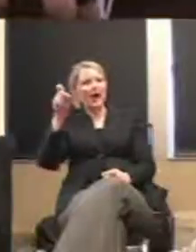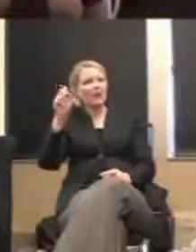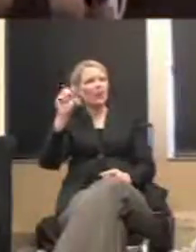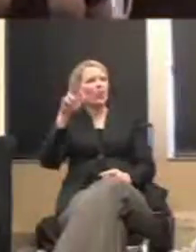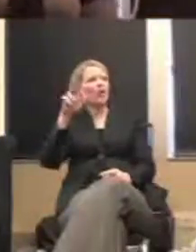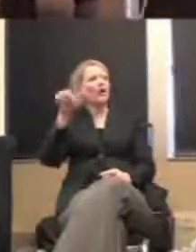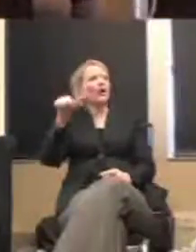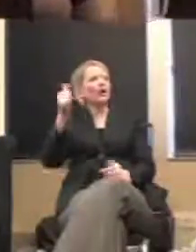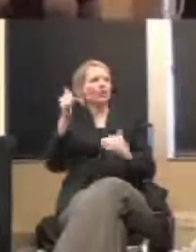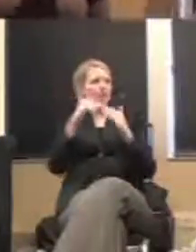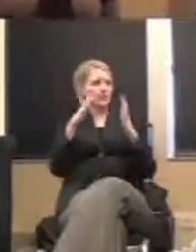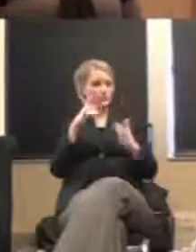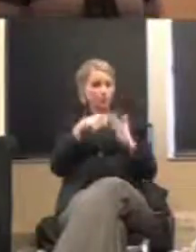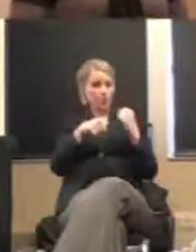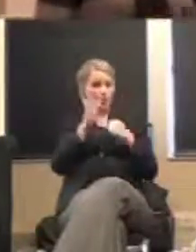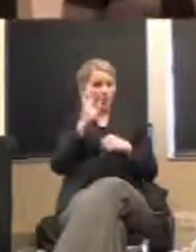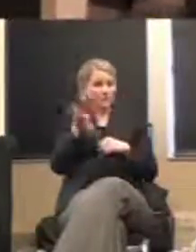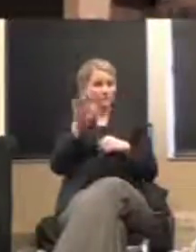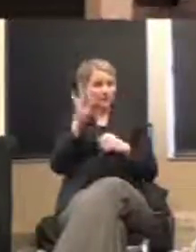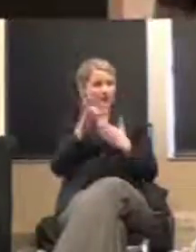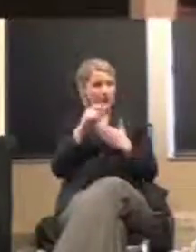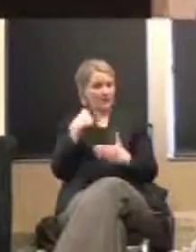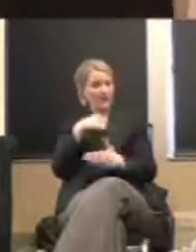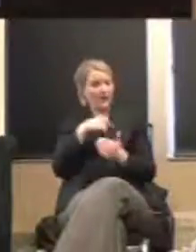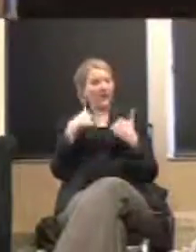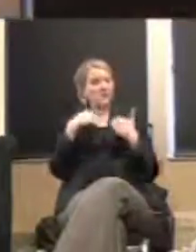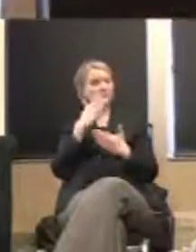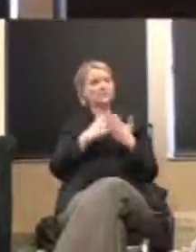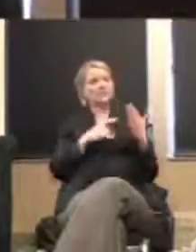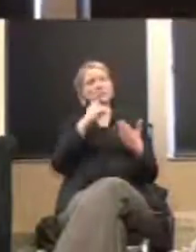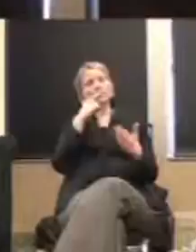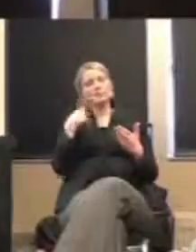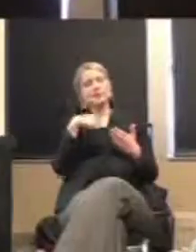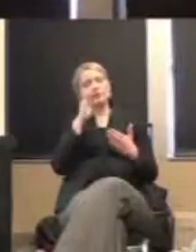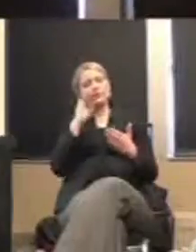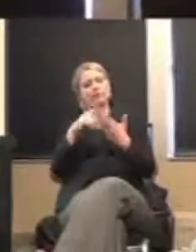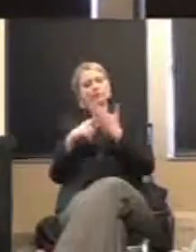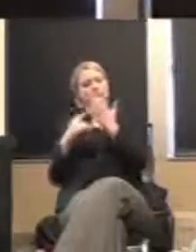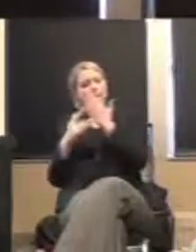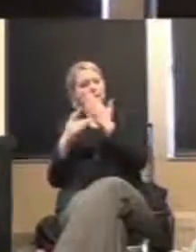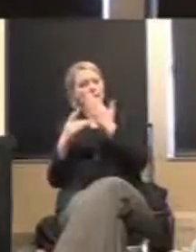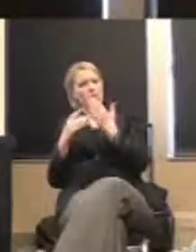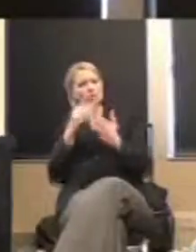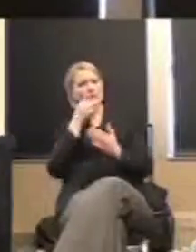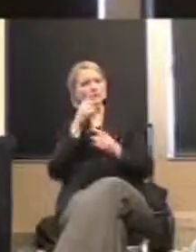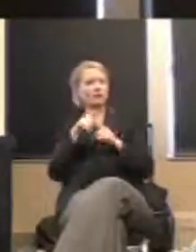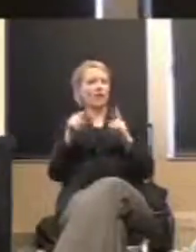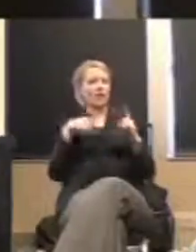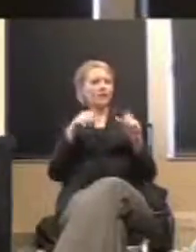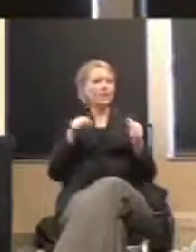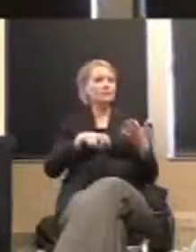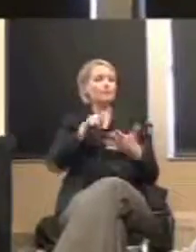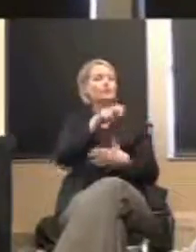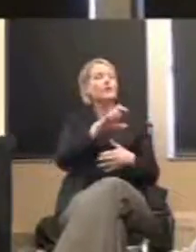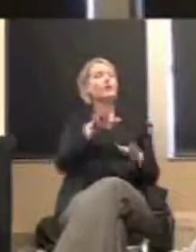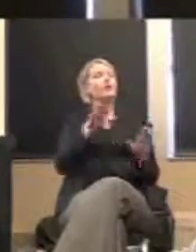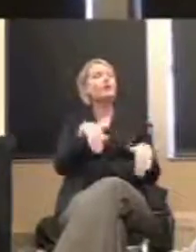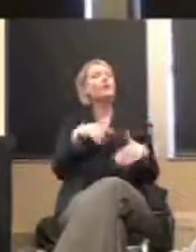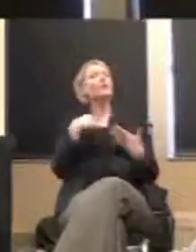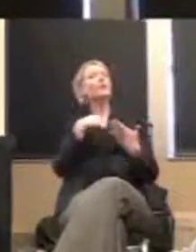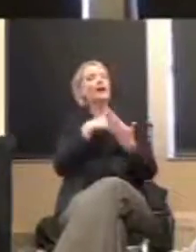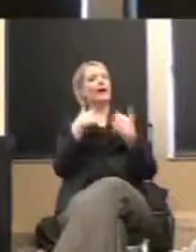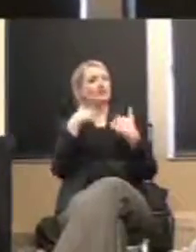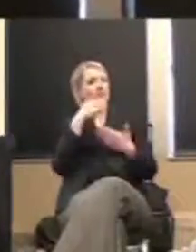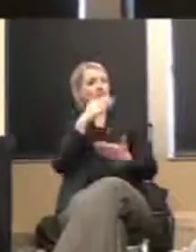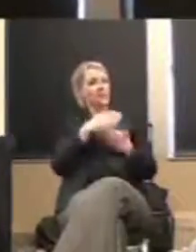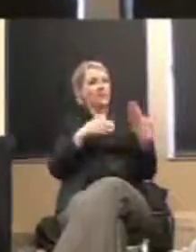system. What you're going to find is we have some kids who have, we're going to talk about technology in a minute, but we'll just hop there right now. Why not? We have some kids, this